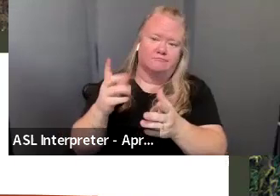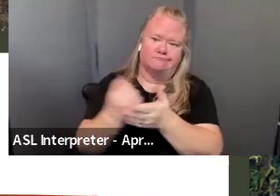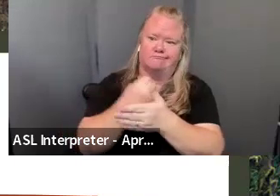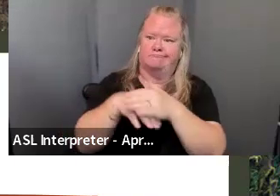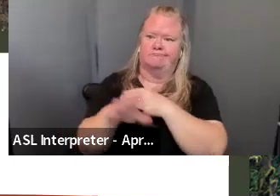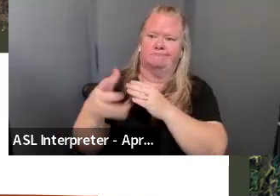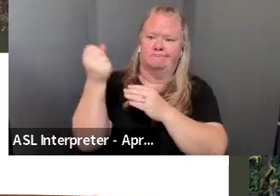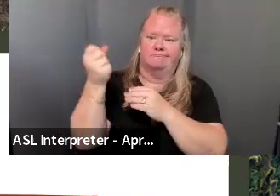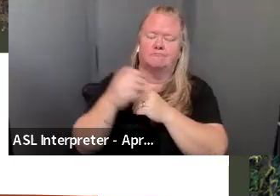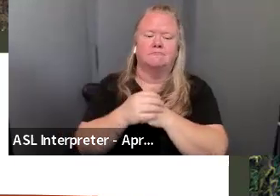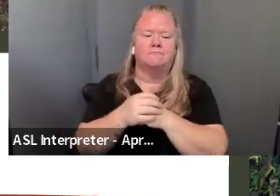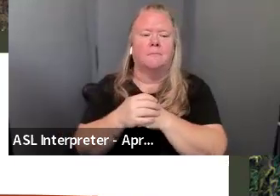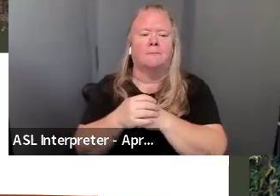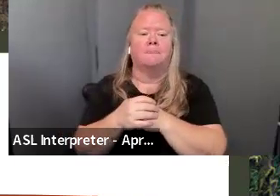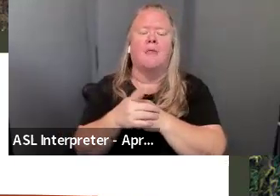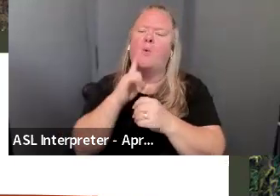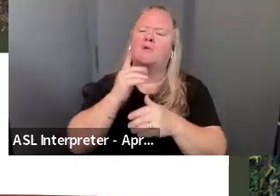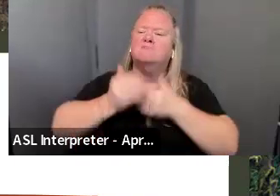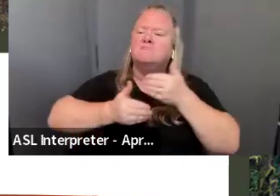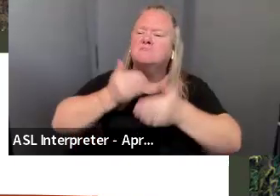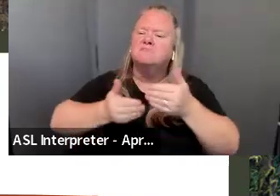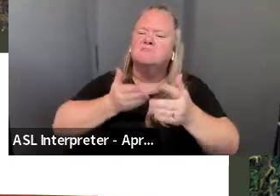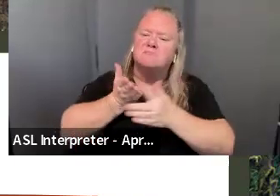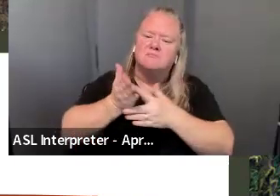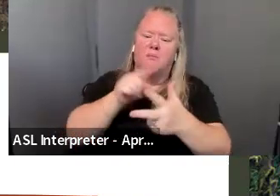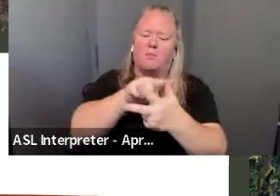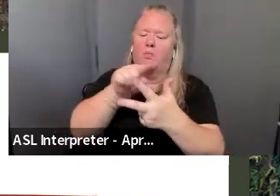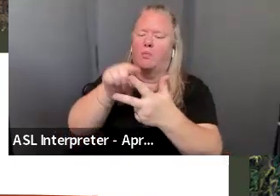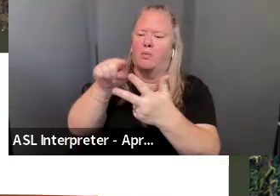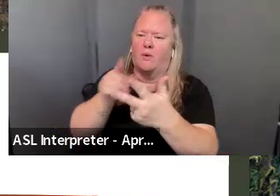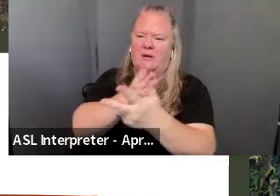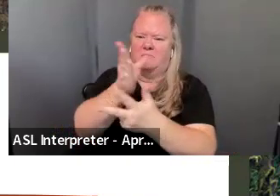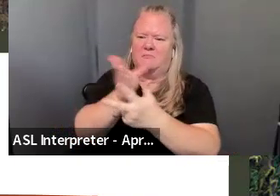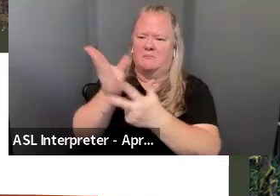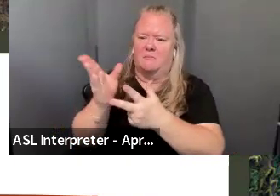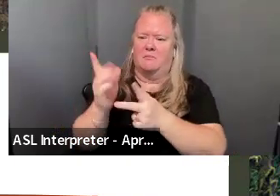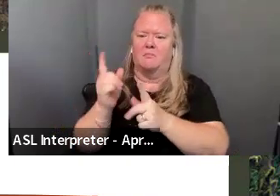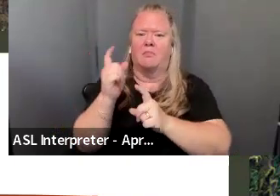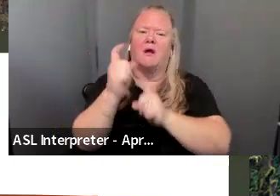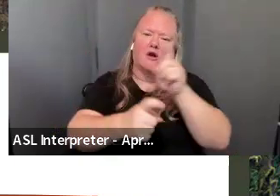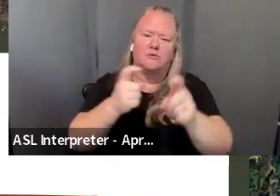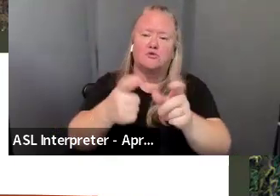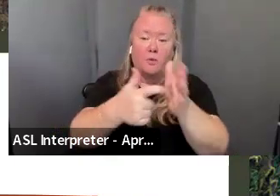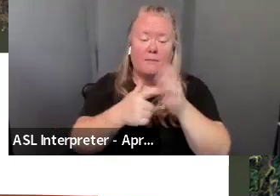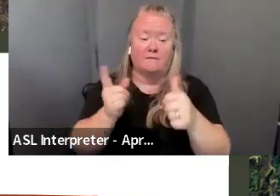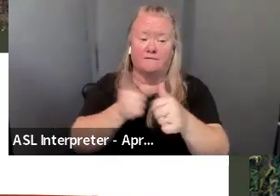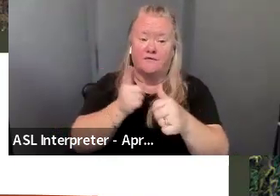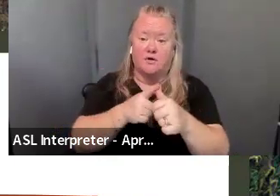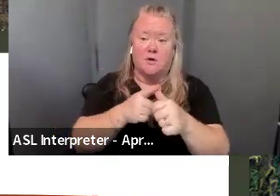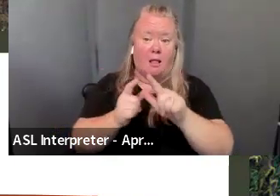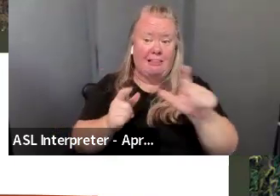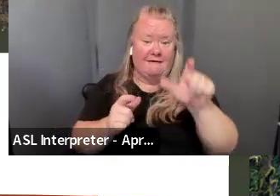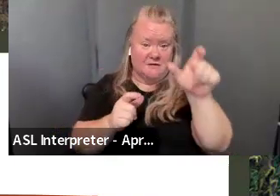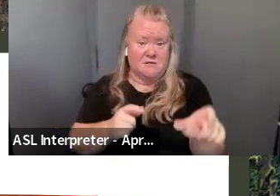So just to go and walk through these three contribution requirements. The first one on the